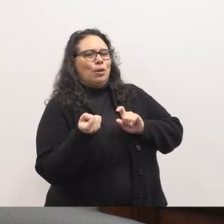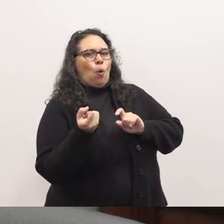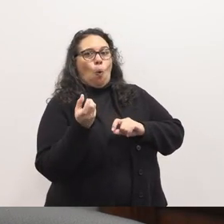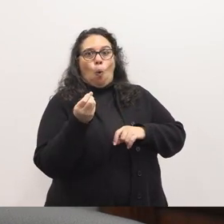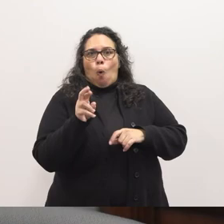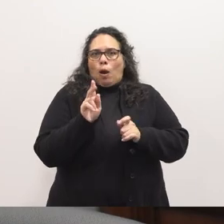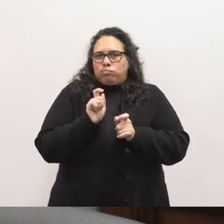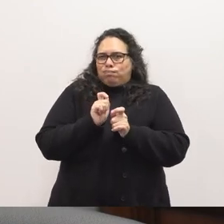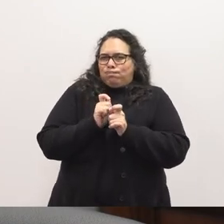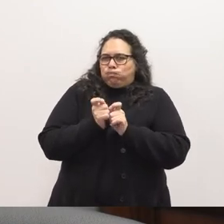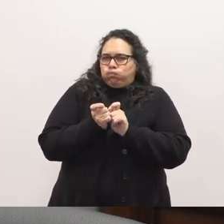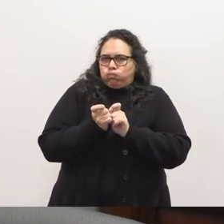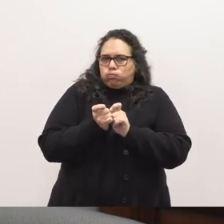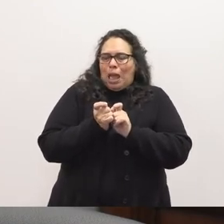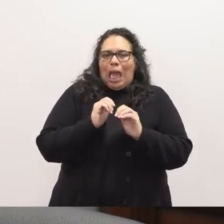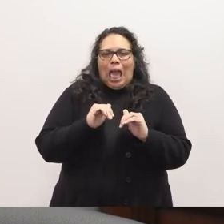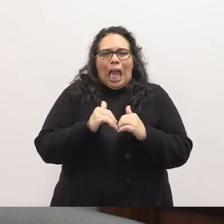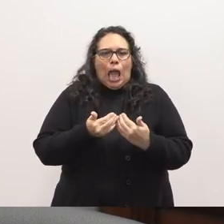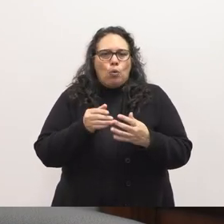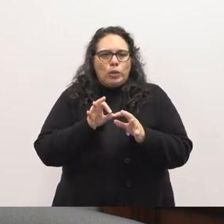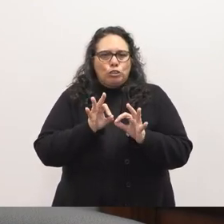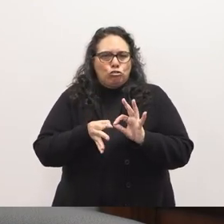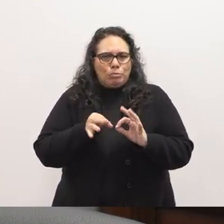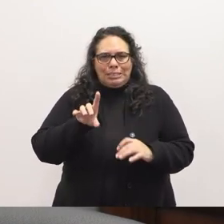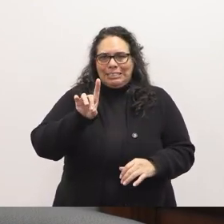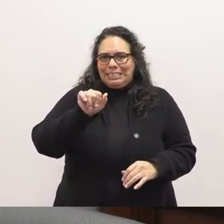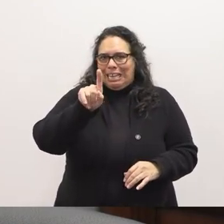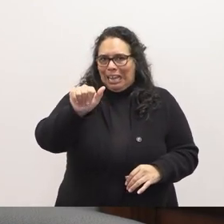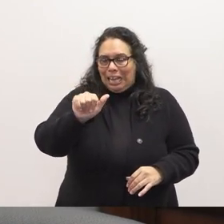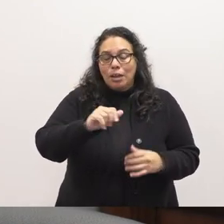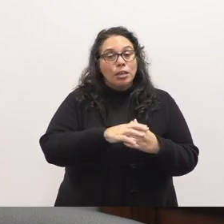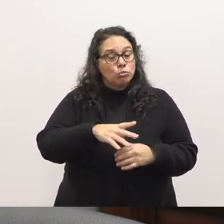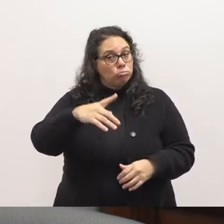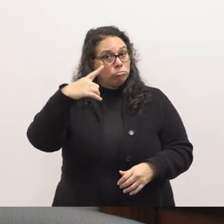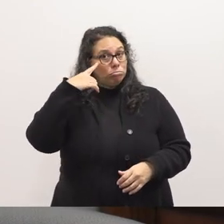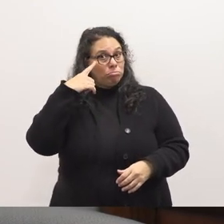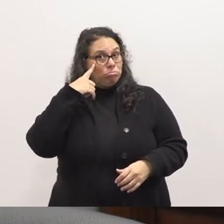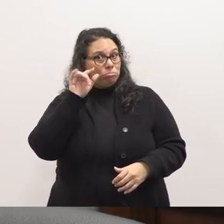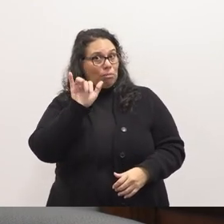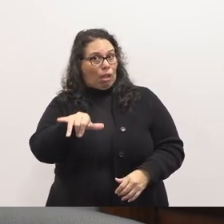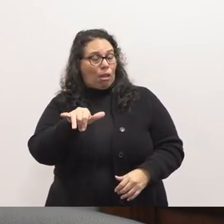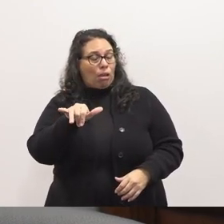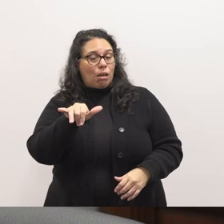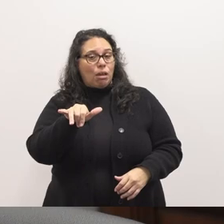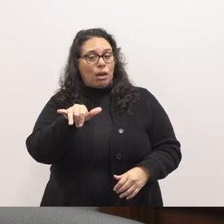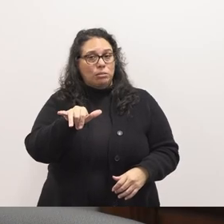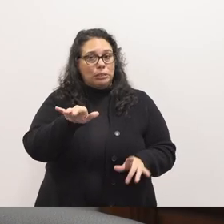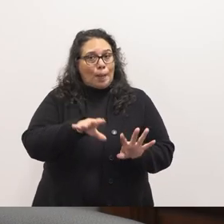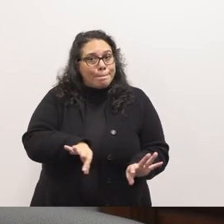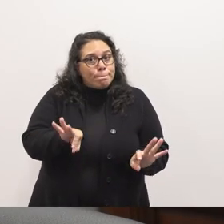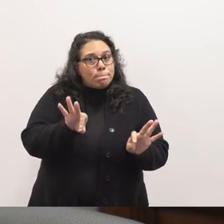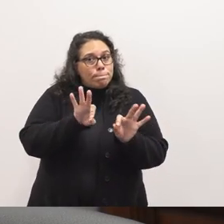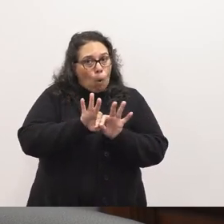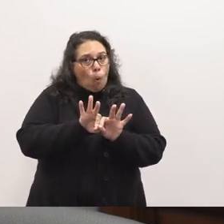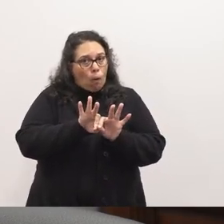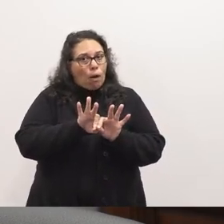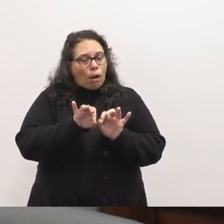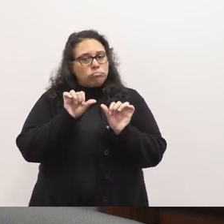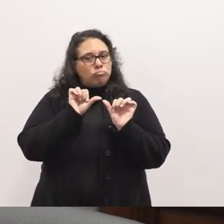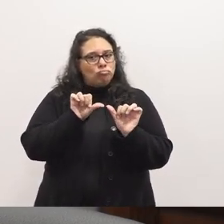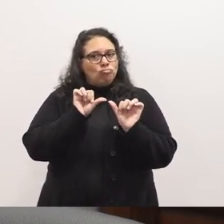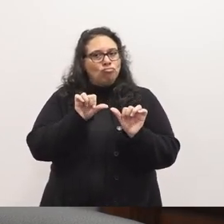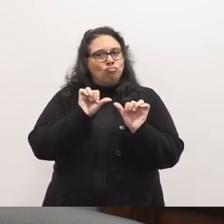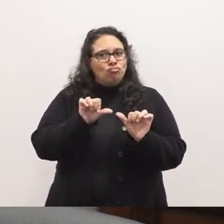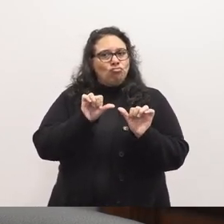the way that we are interpreting the data. So I think that's important for us on an ongoing